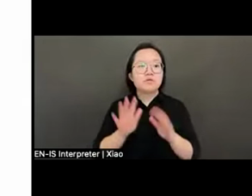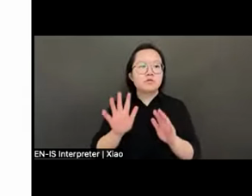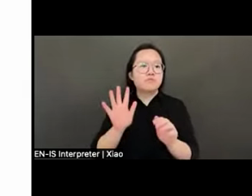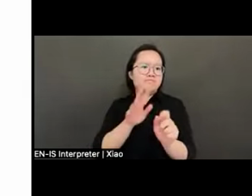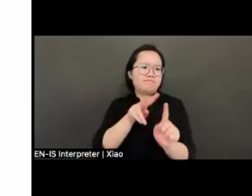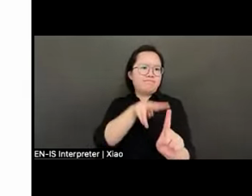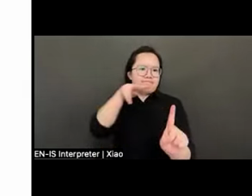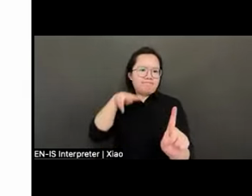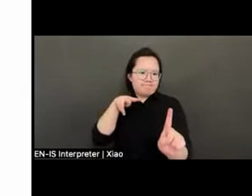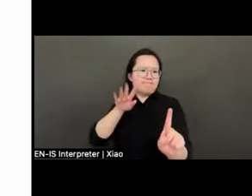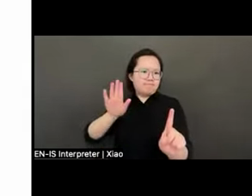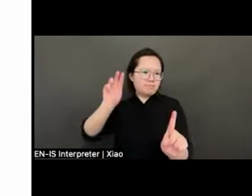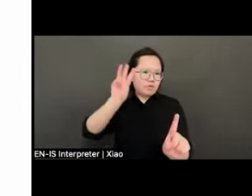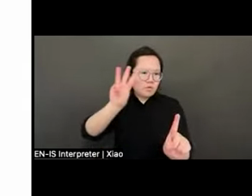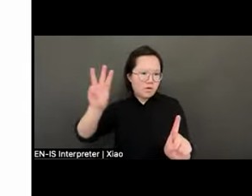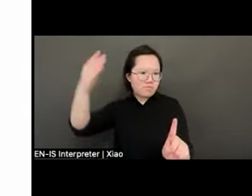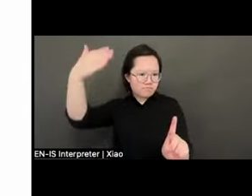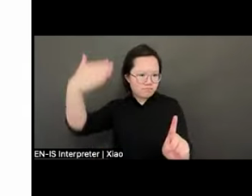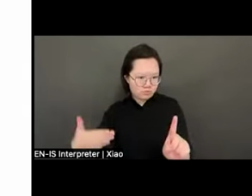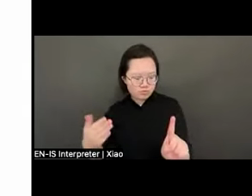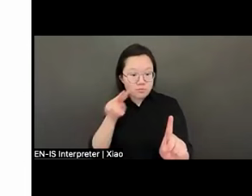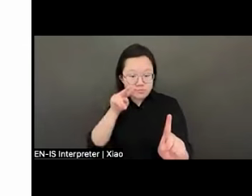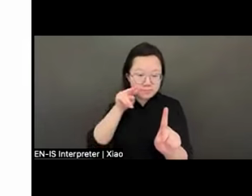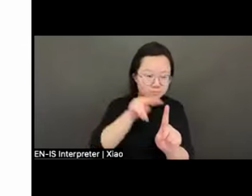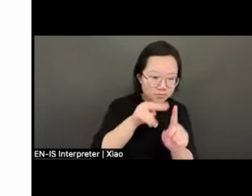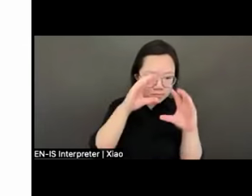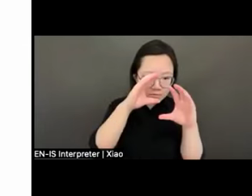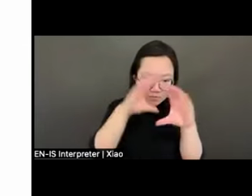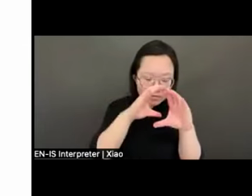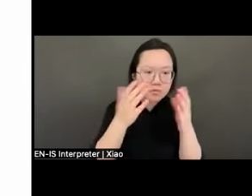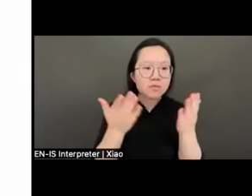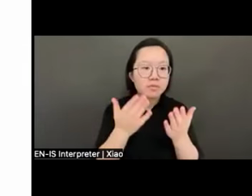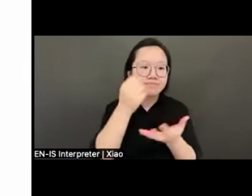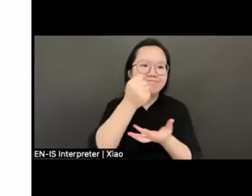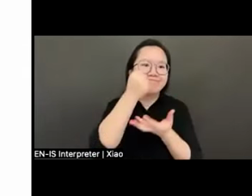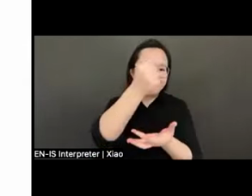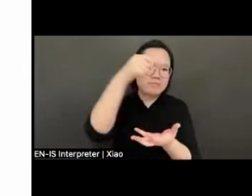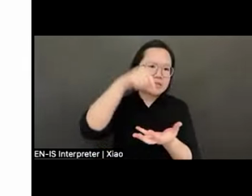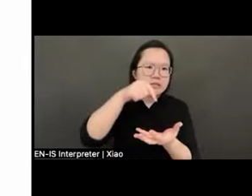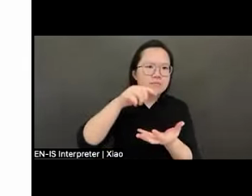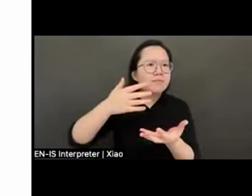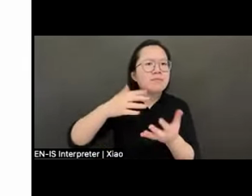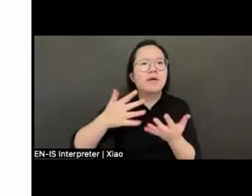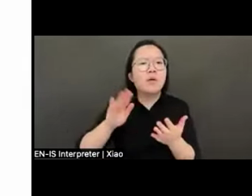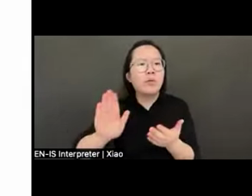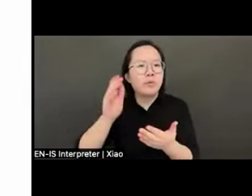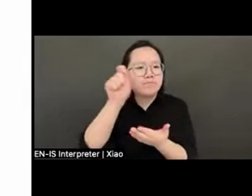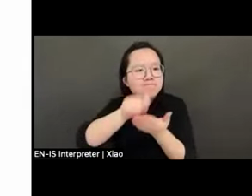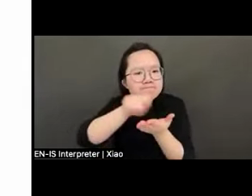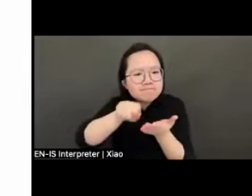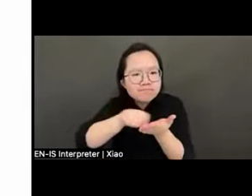and budget template, and so what to focus on, what to pay attention to, what not to